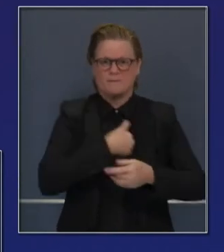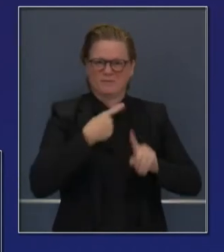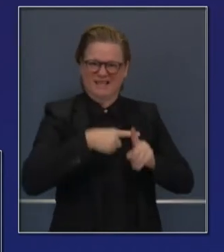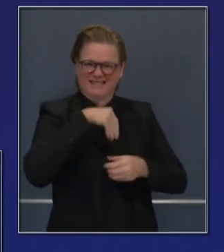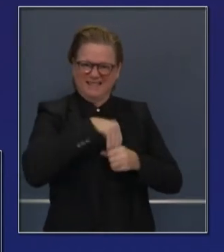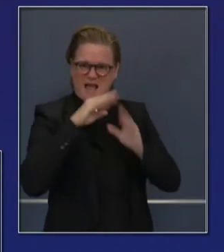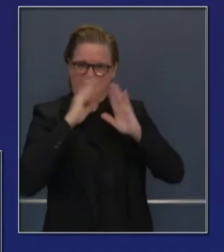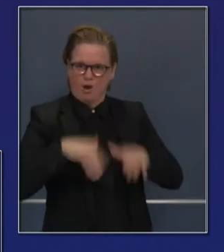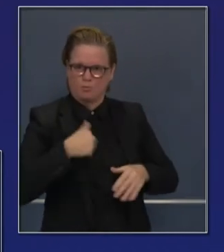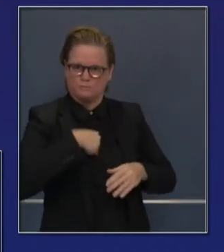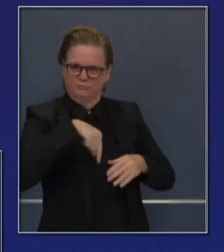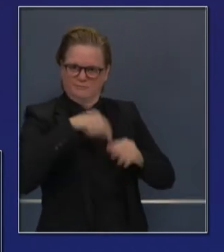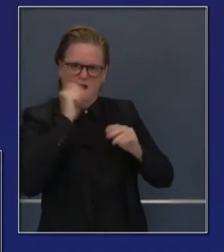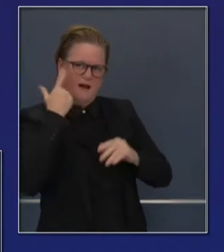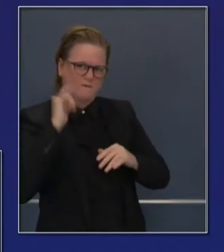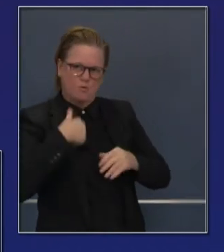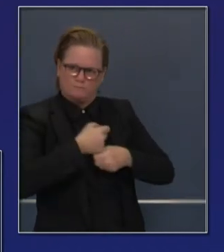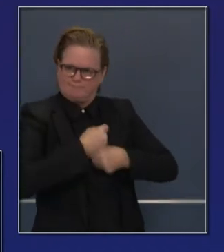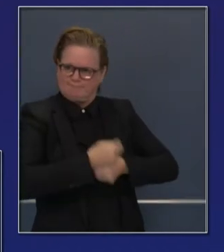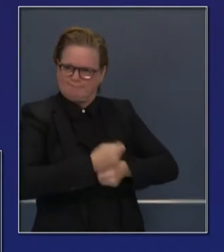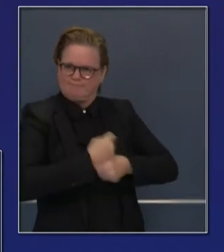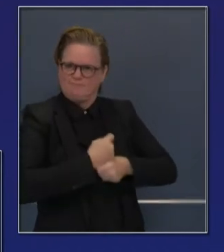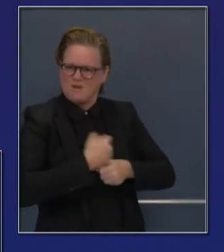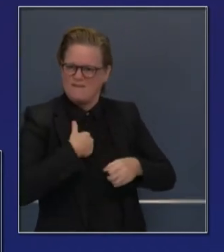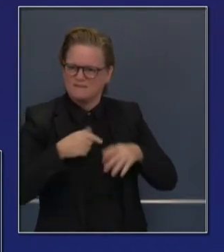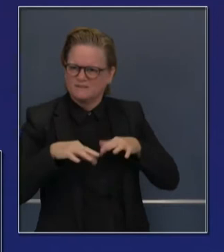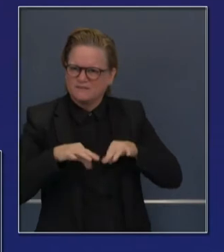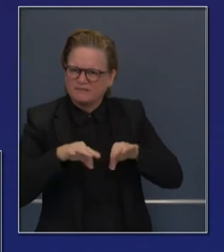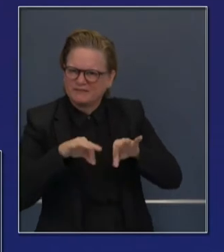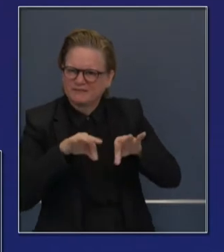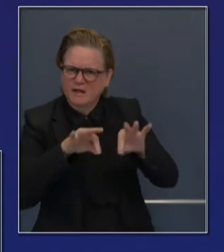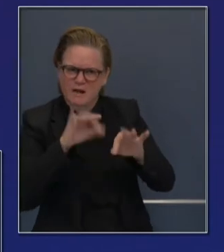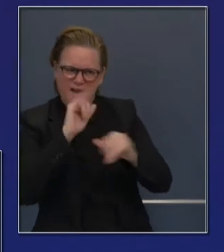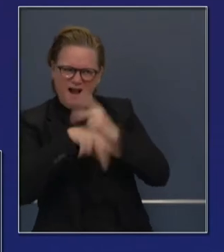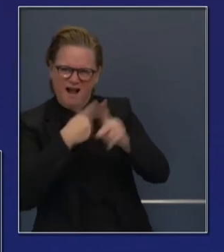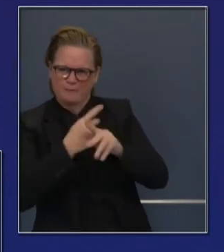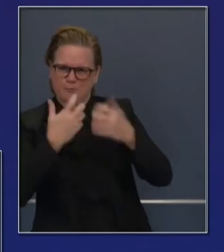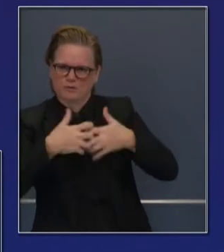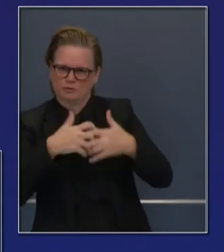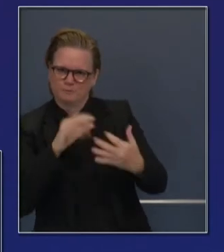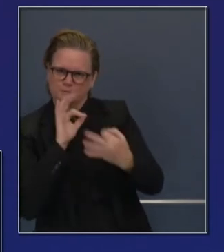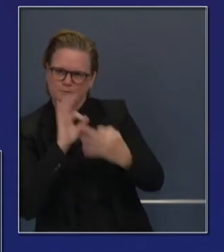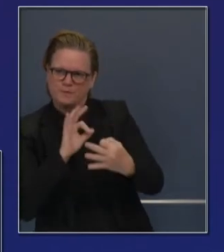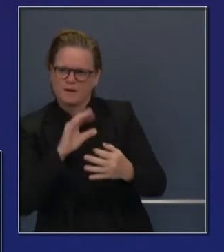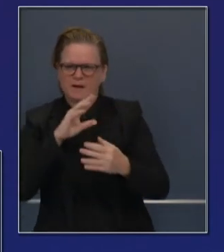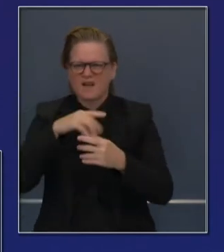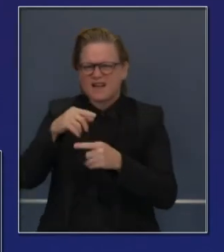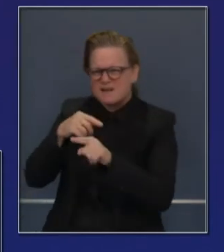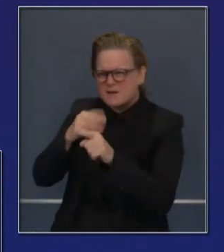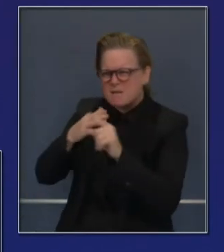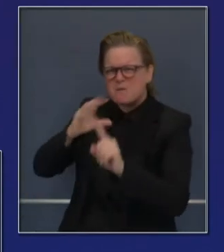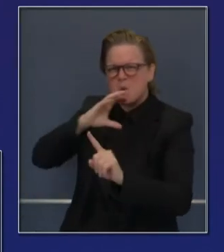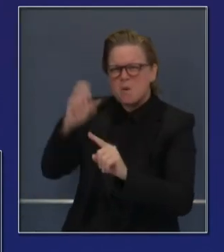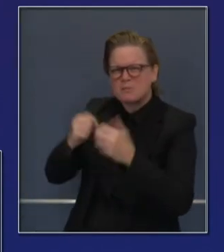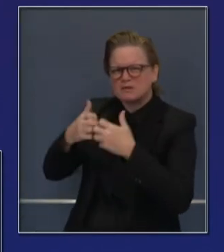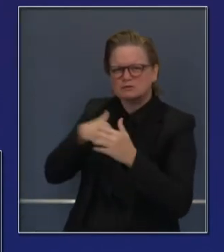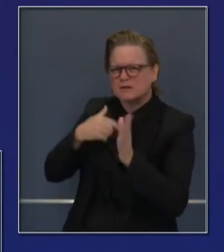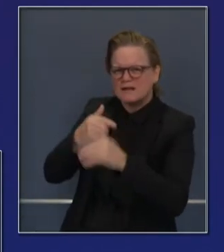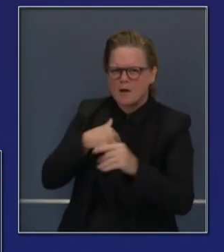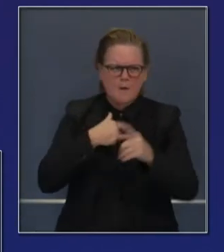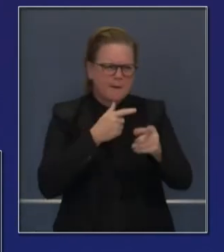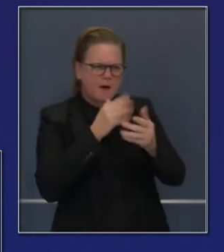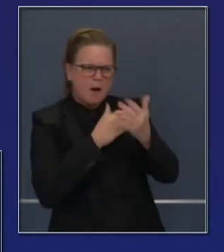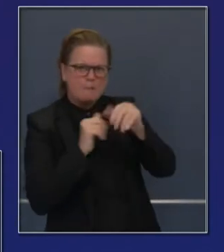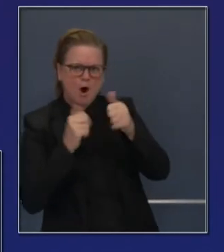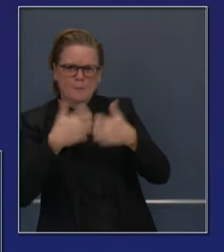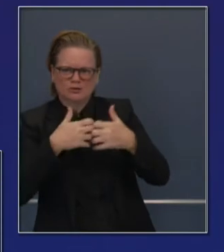a substantial number of ventilators and rehabbed and refurbished older ventilators and have been preparing themselves. In addition, of course,